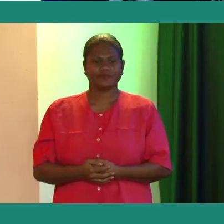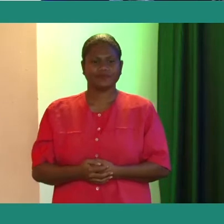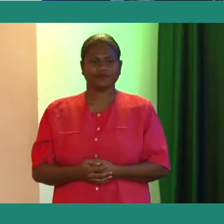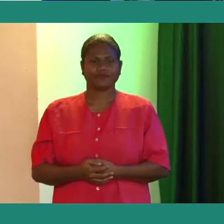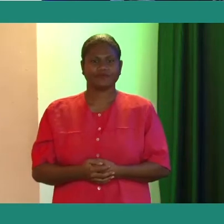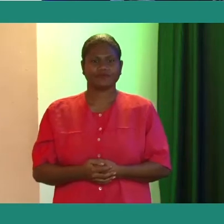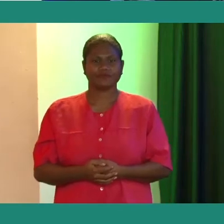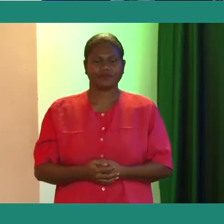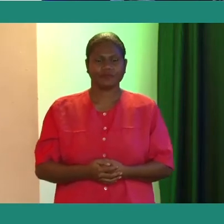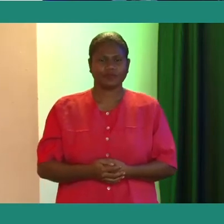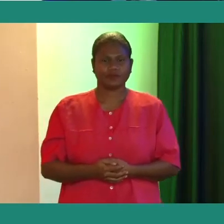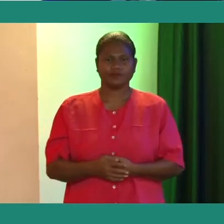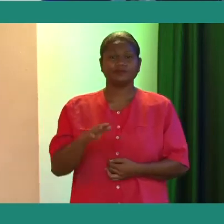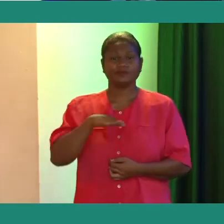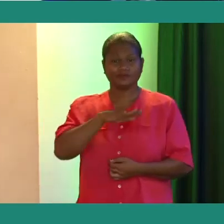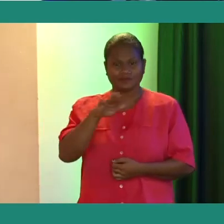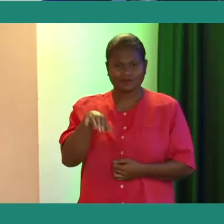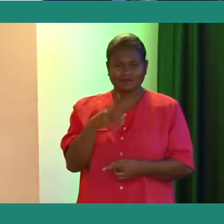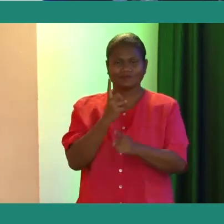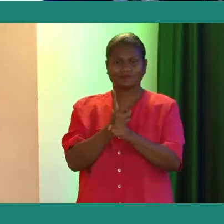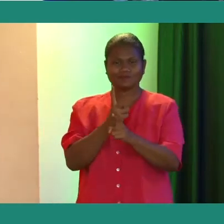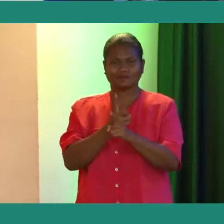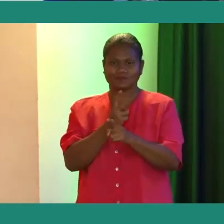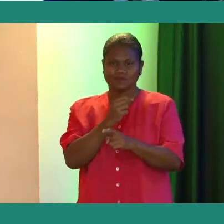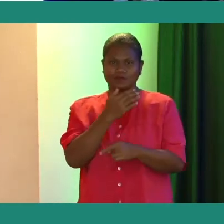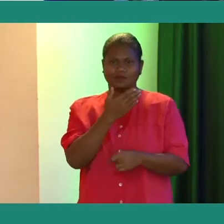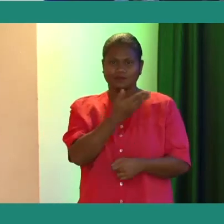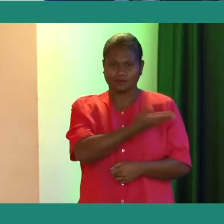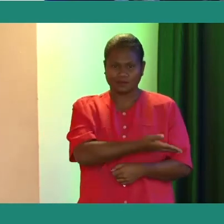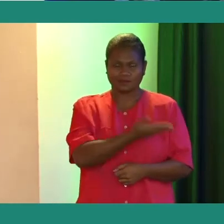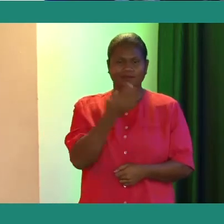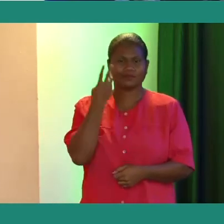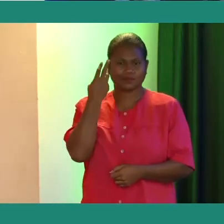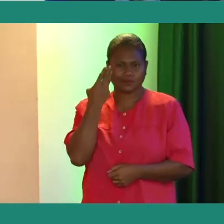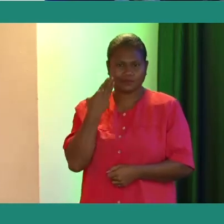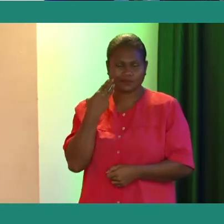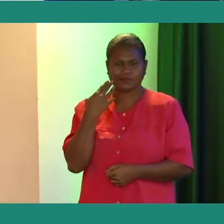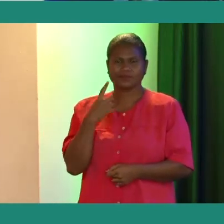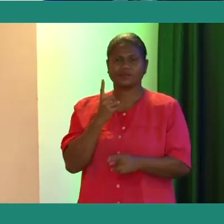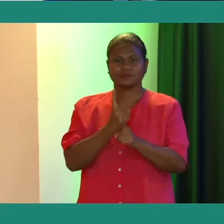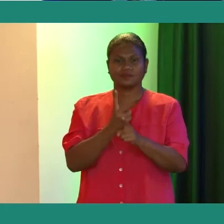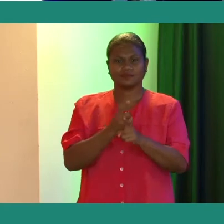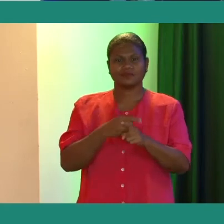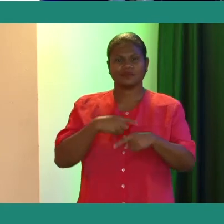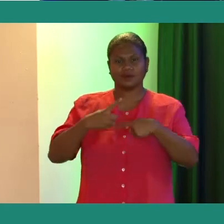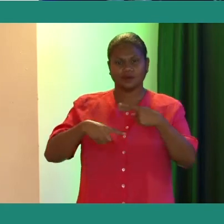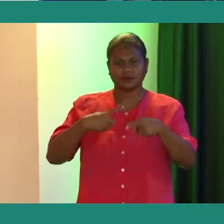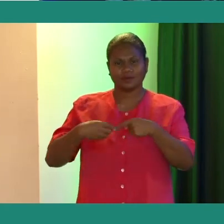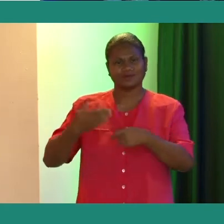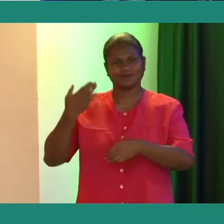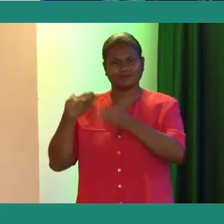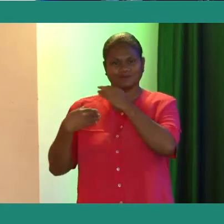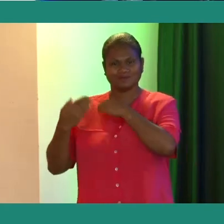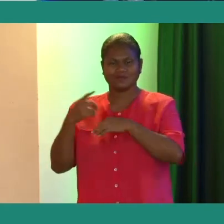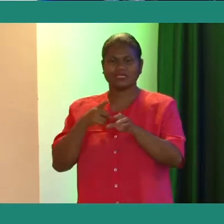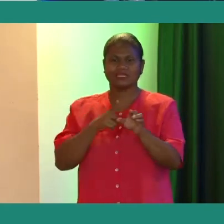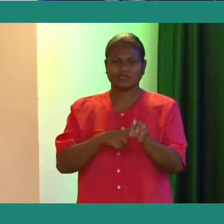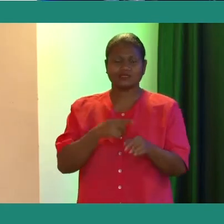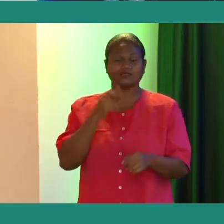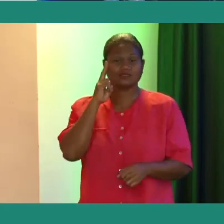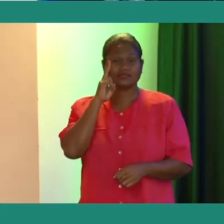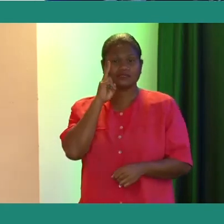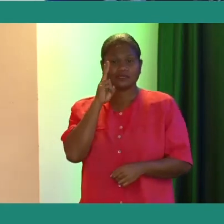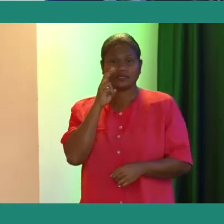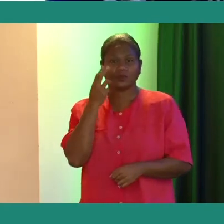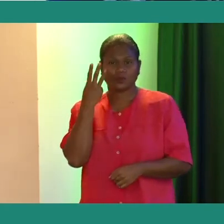Ms. Kennedy presented on, the impact that has happened over the last few years, seeing women, progress into these